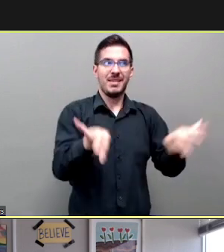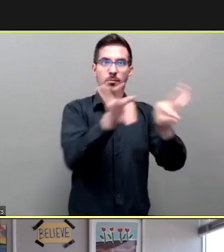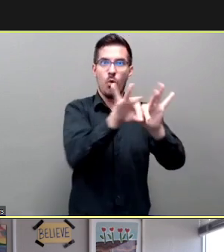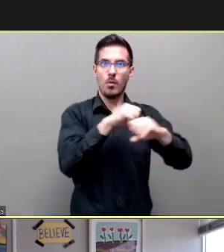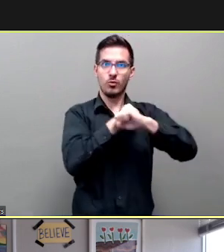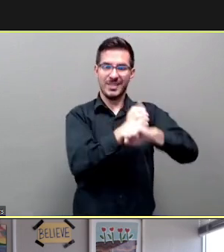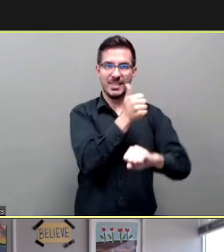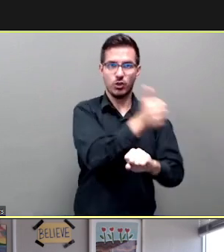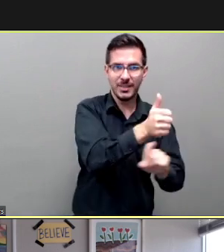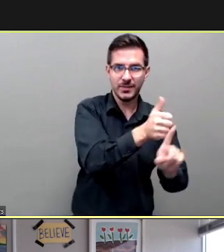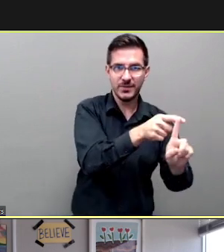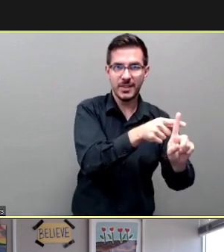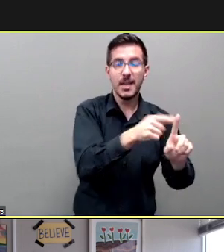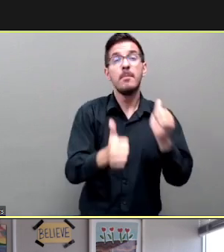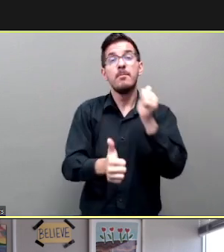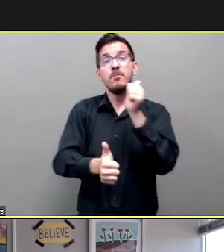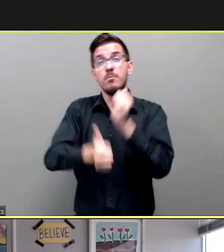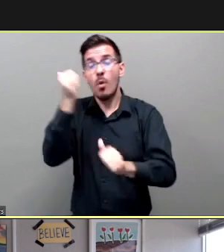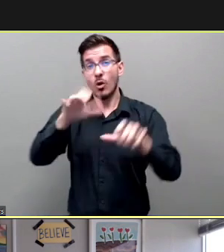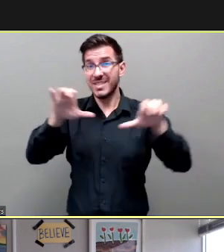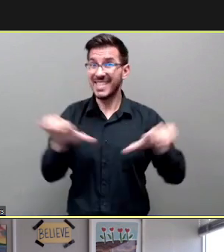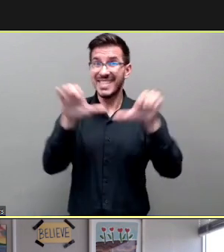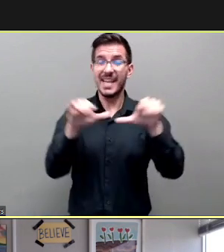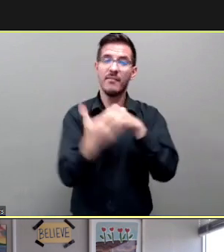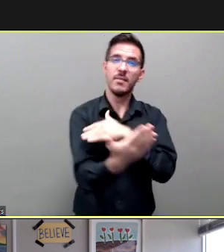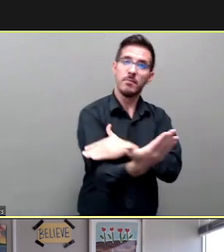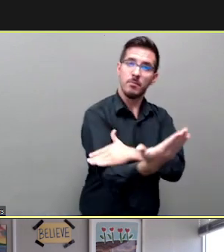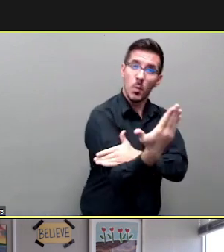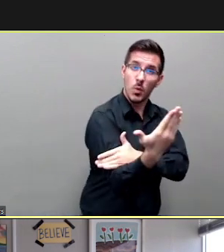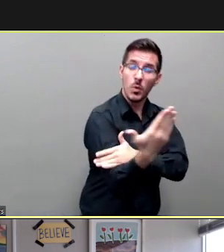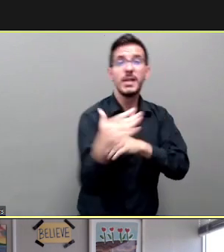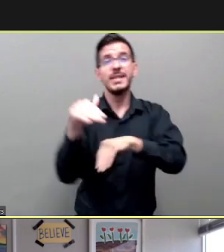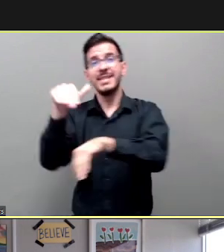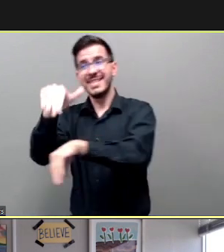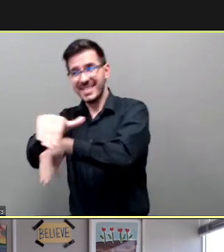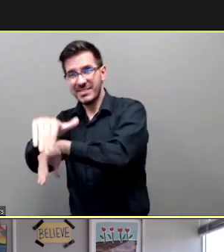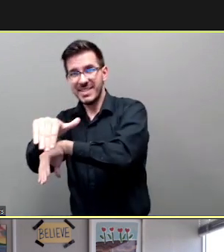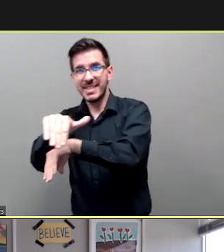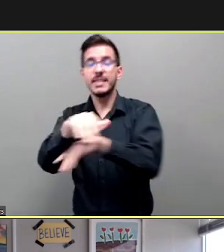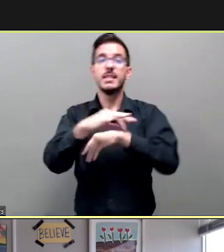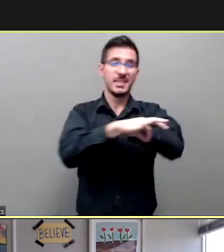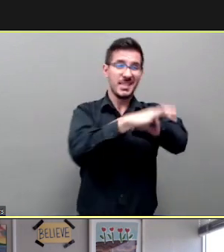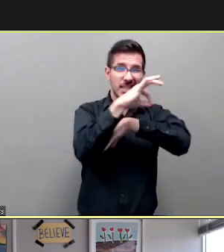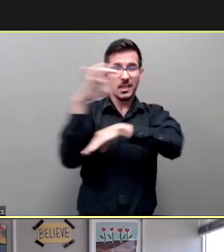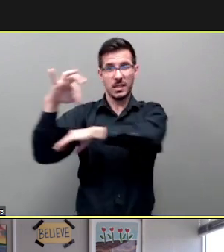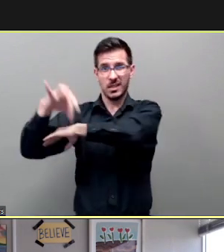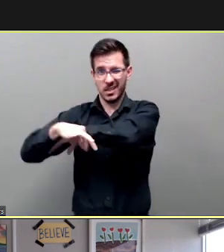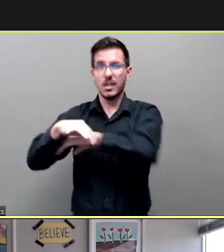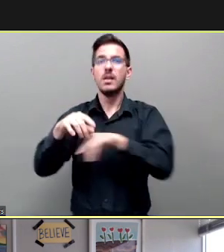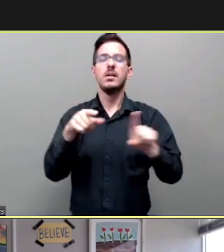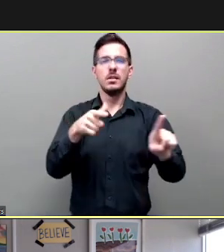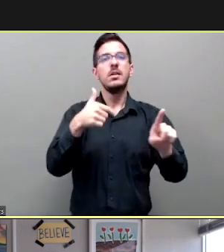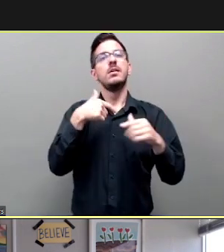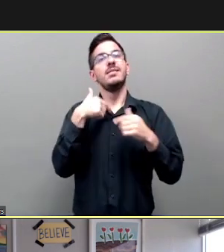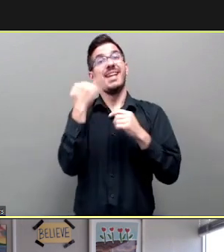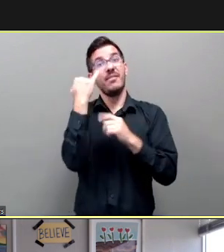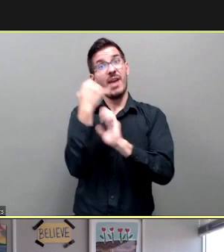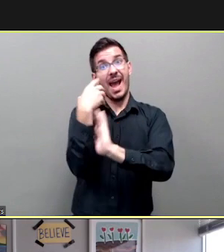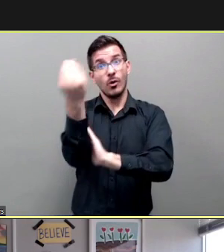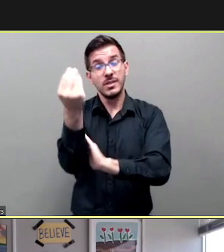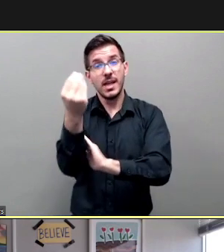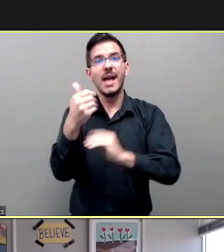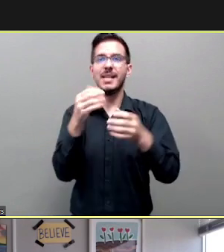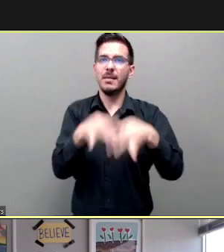mostly from the evening to the morning. So you can use mosquito repellent when you go outside, wear a long sleeve t-shirt and long pants